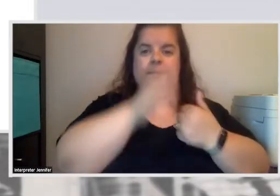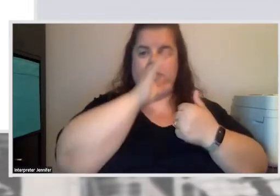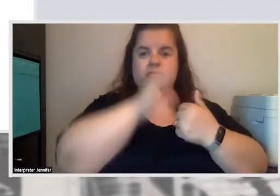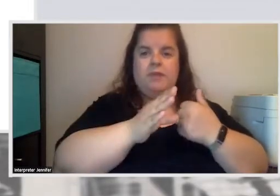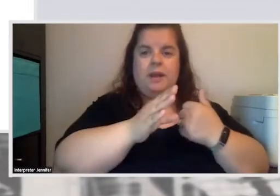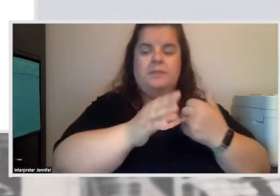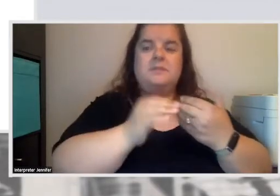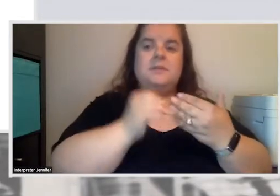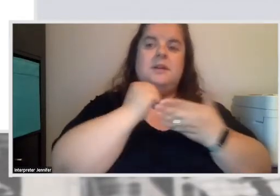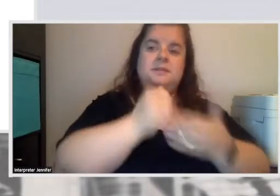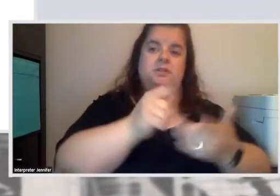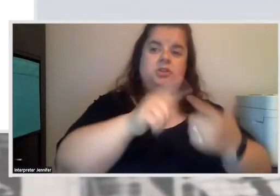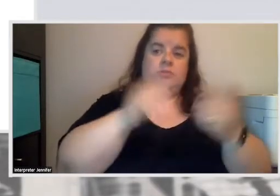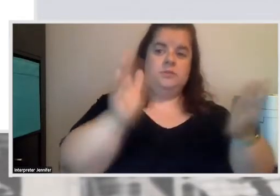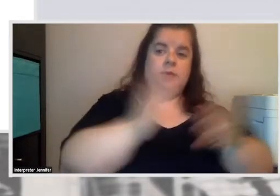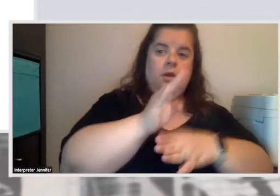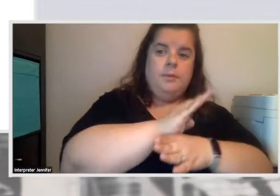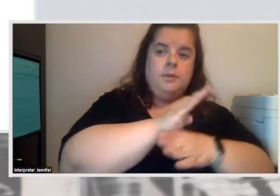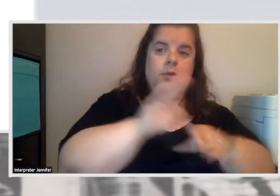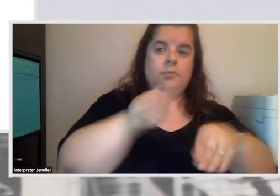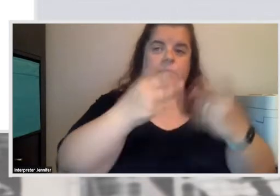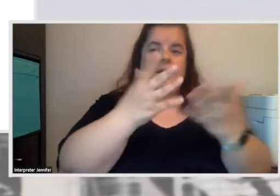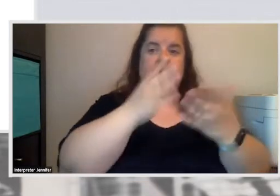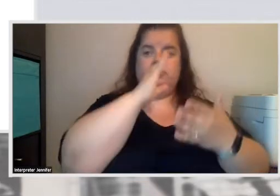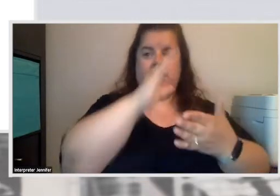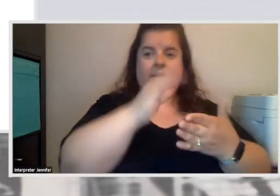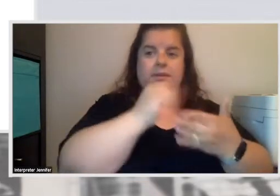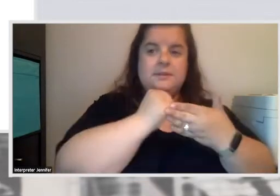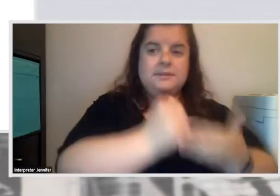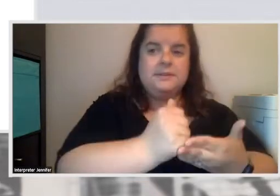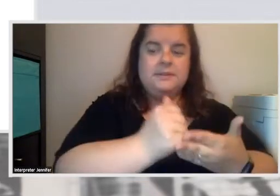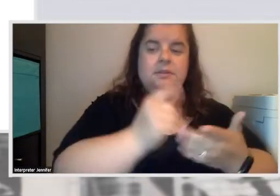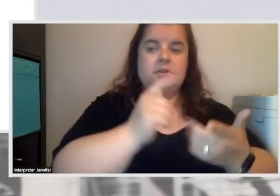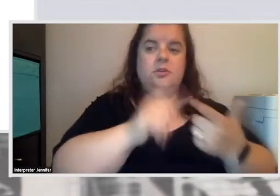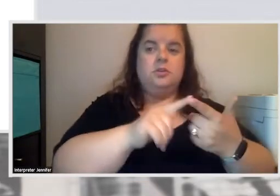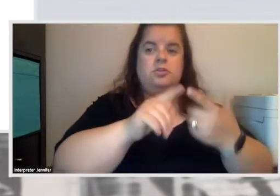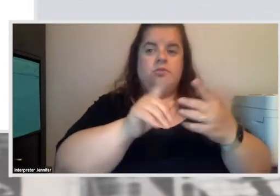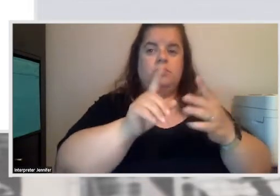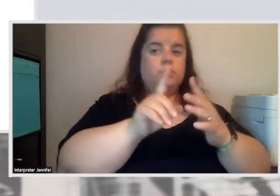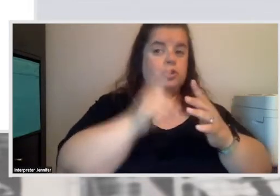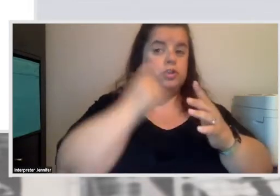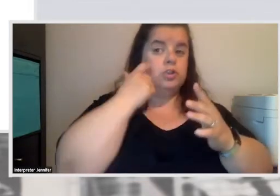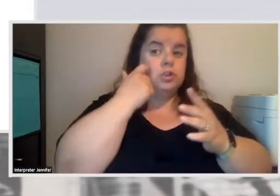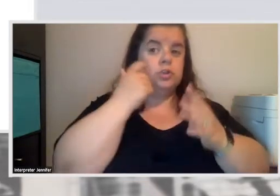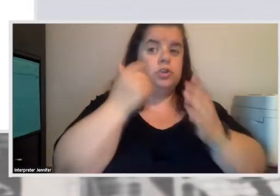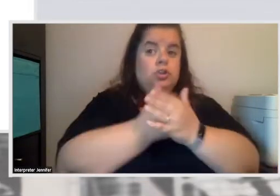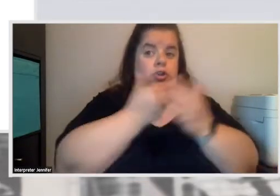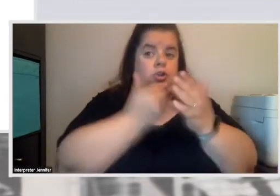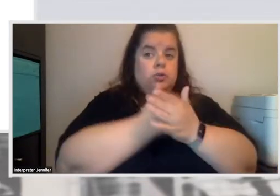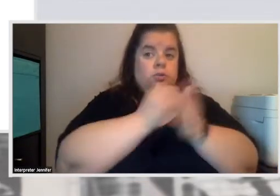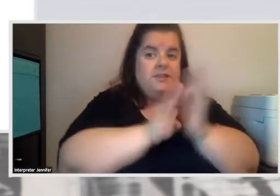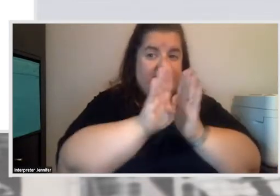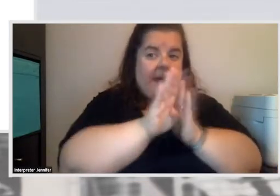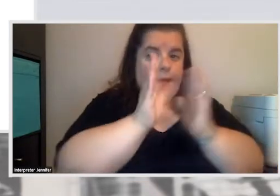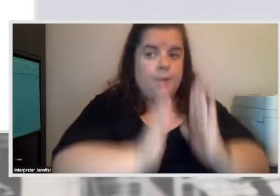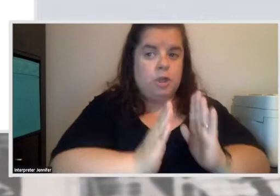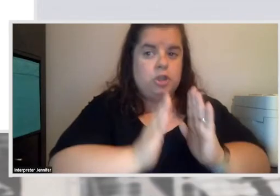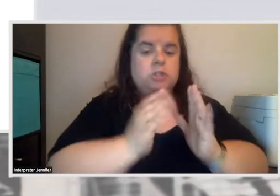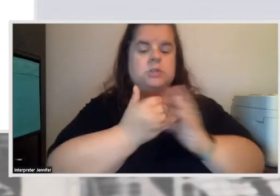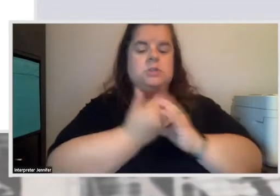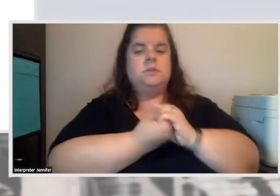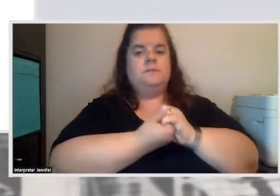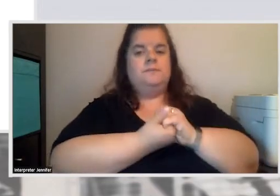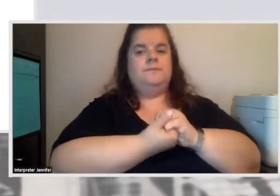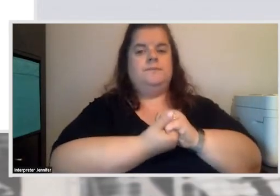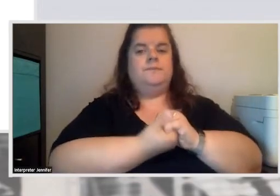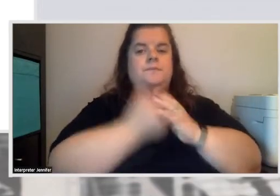businesses. We also provide direct assistance to emerging developers through our Equitable Empowerment Program to help